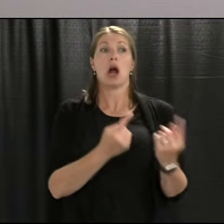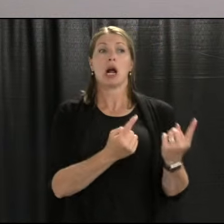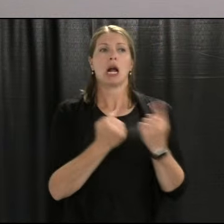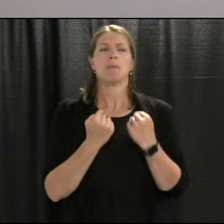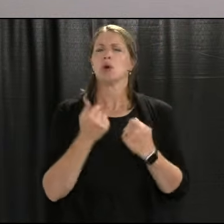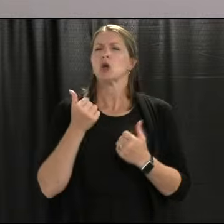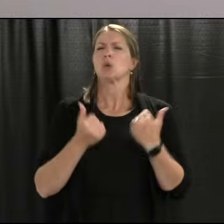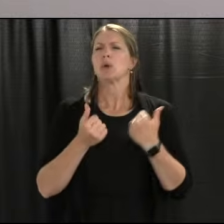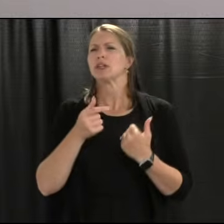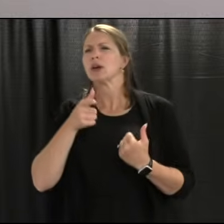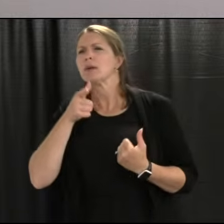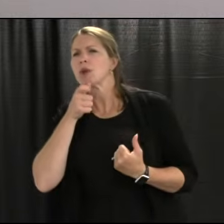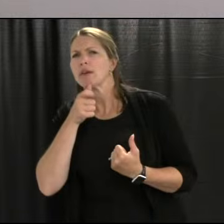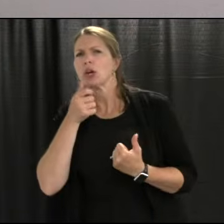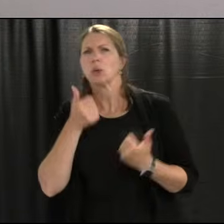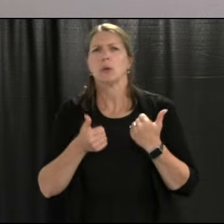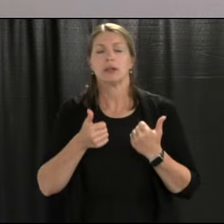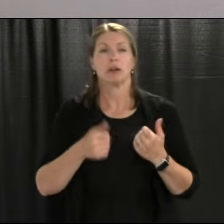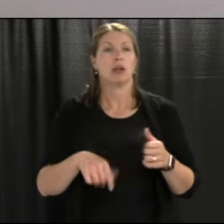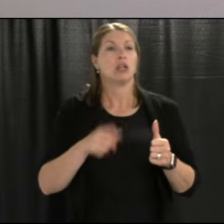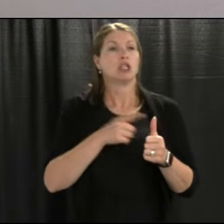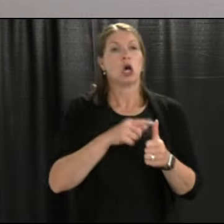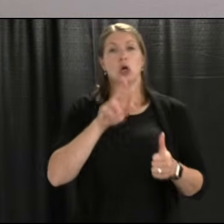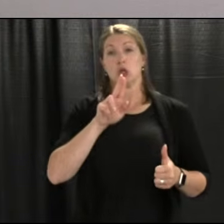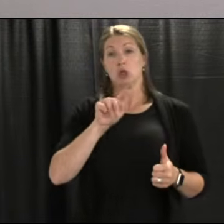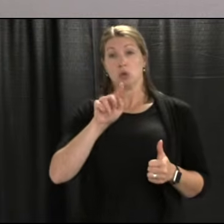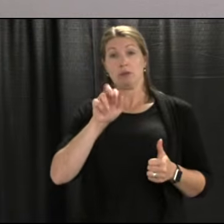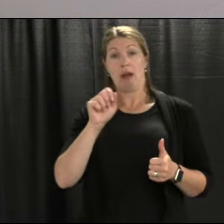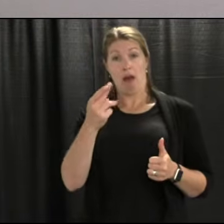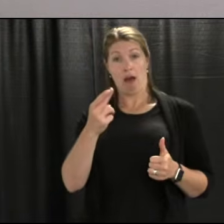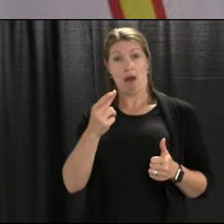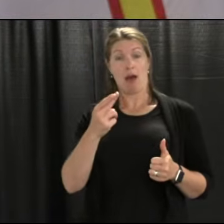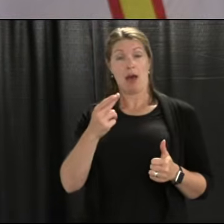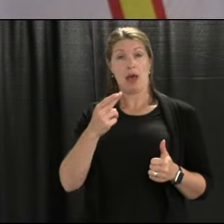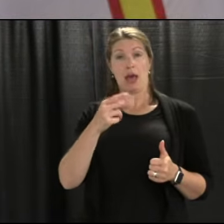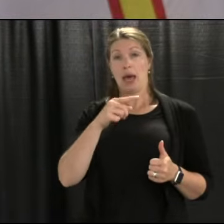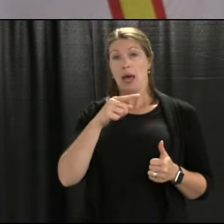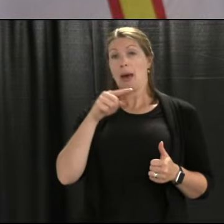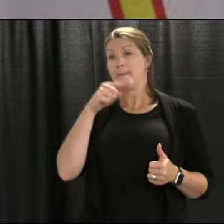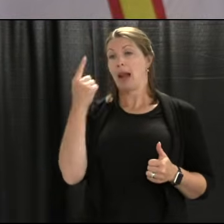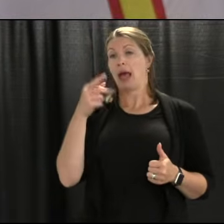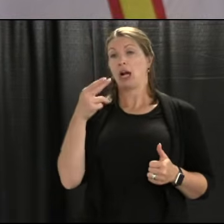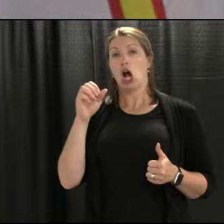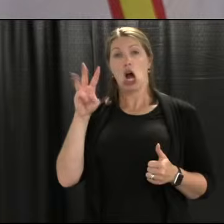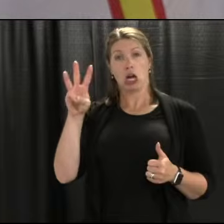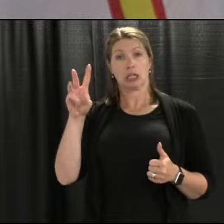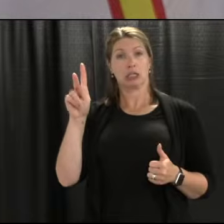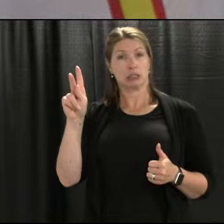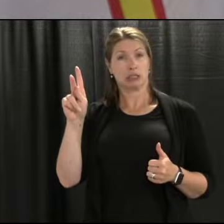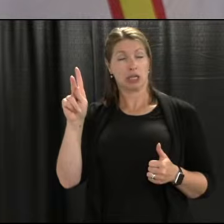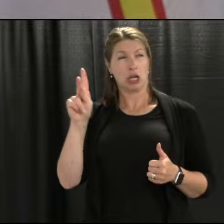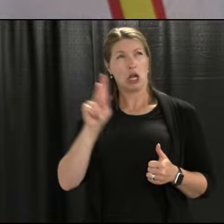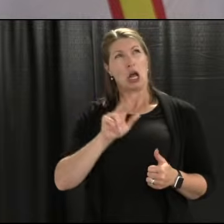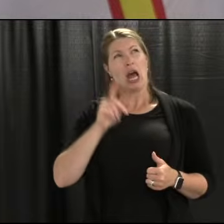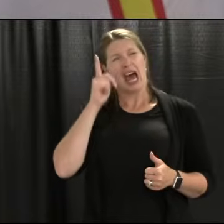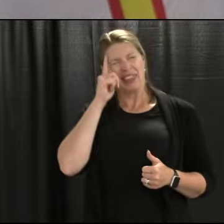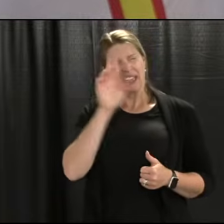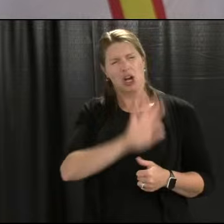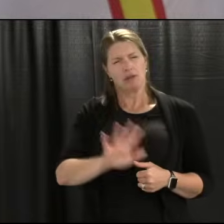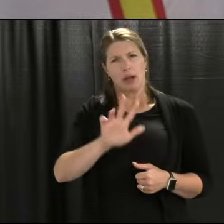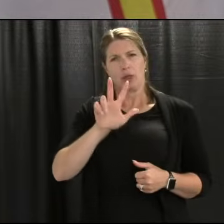the Blackhawks from The Blackhawks from Utah, I think, are, don't hold me to this, but about $3.3